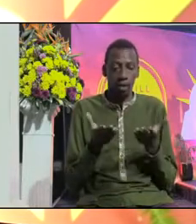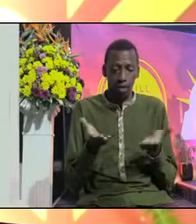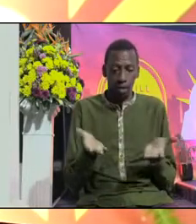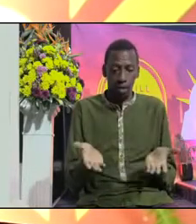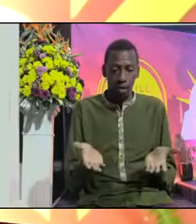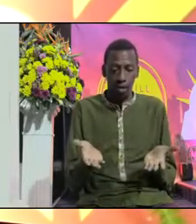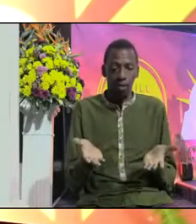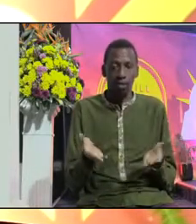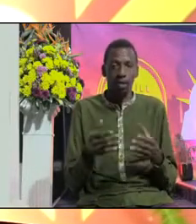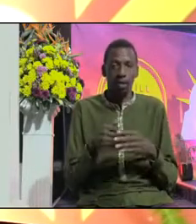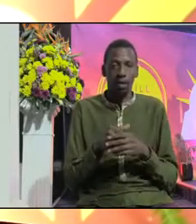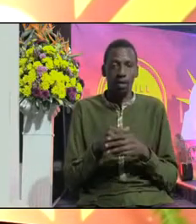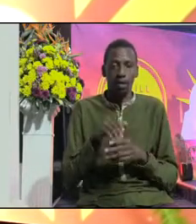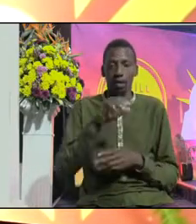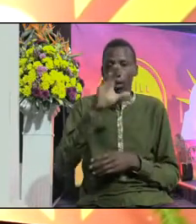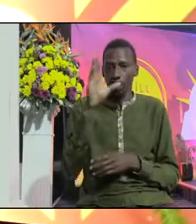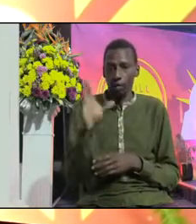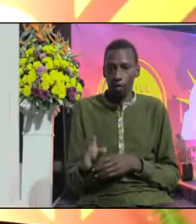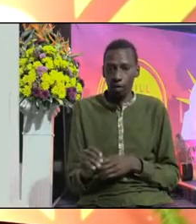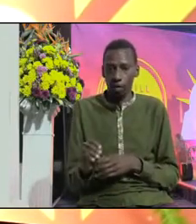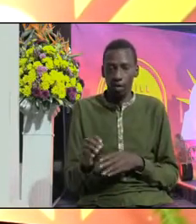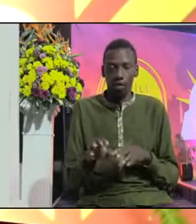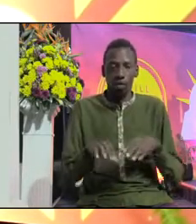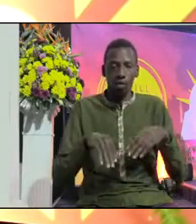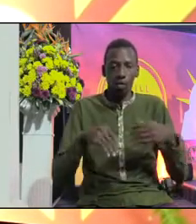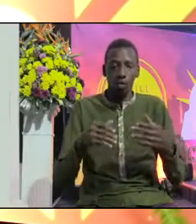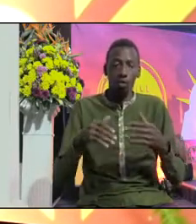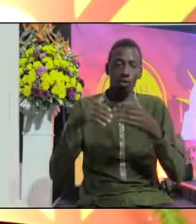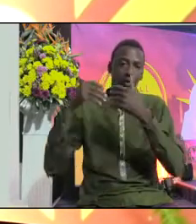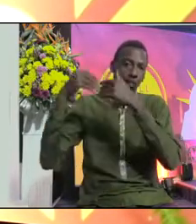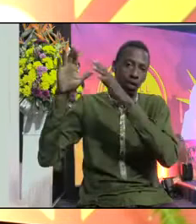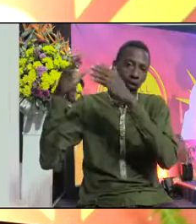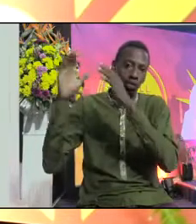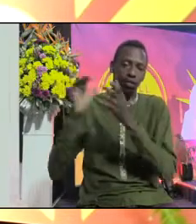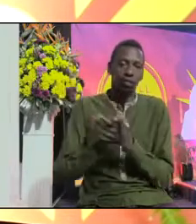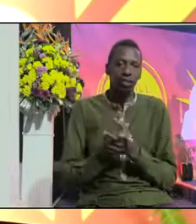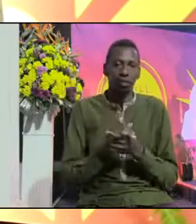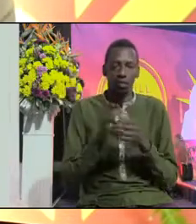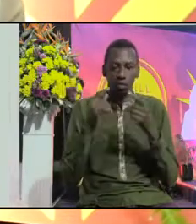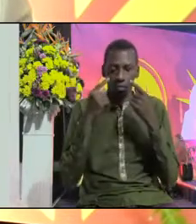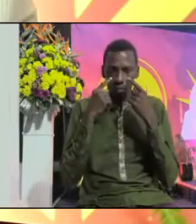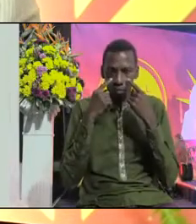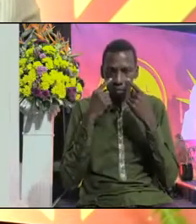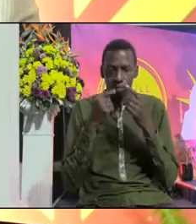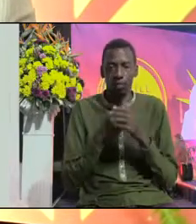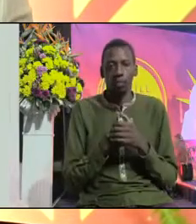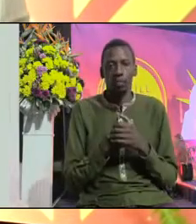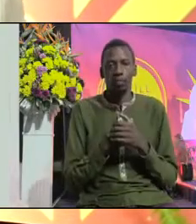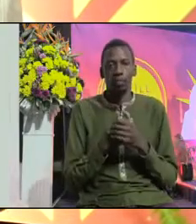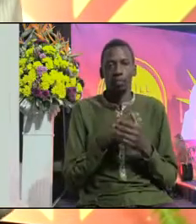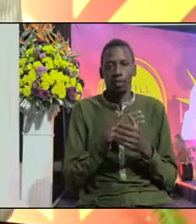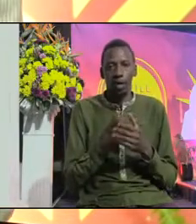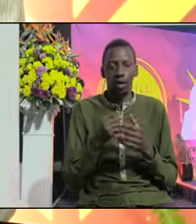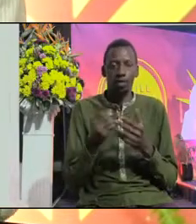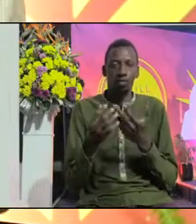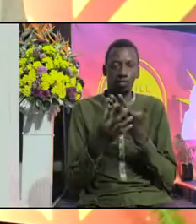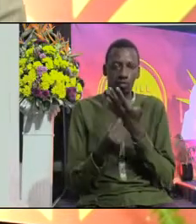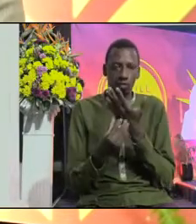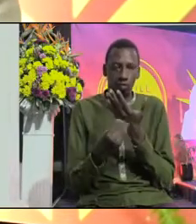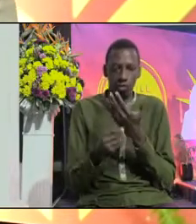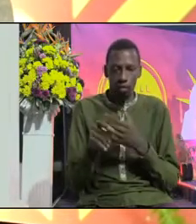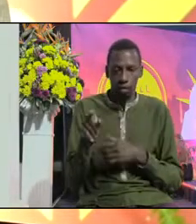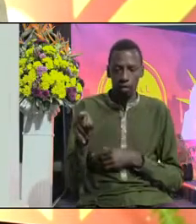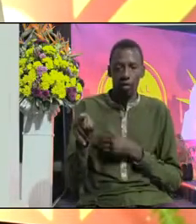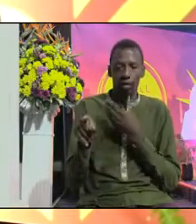on the continent or in the diaspora, to see and to emulate